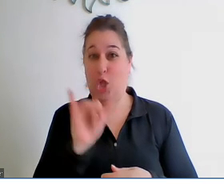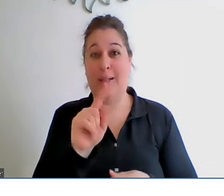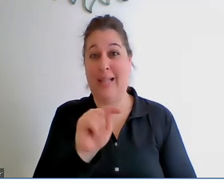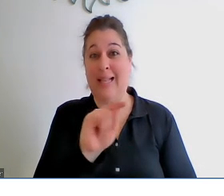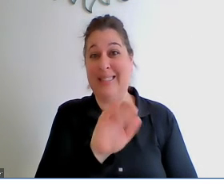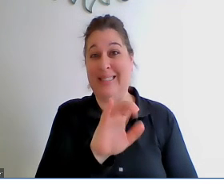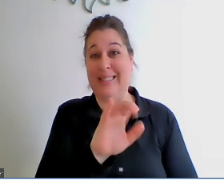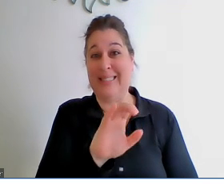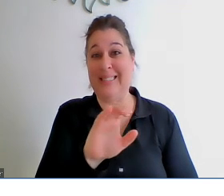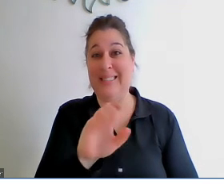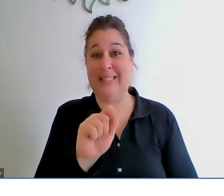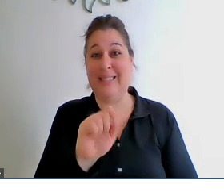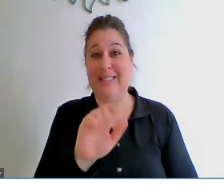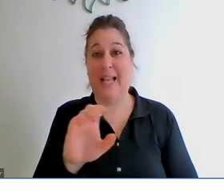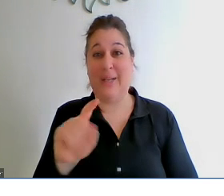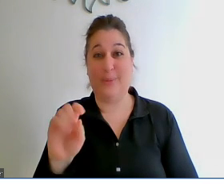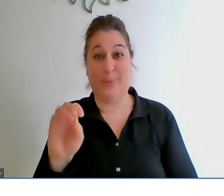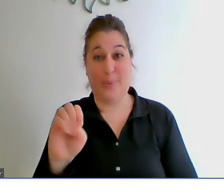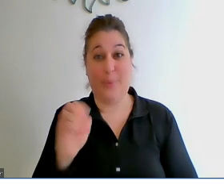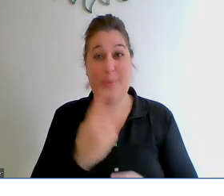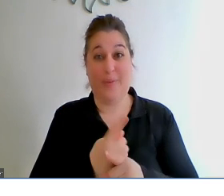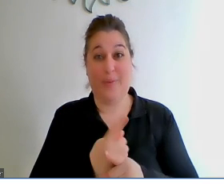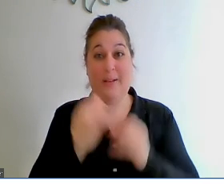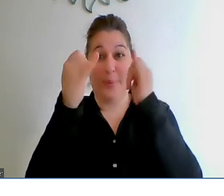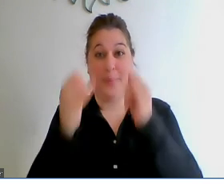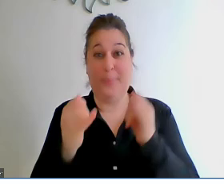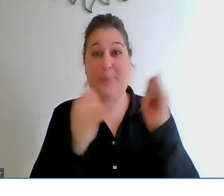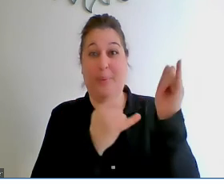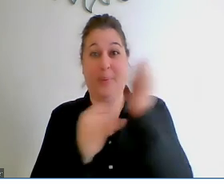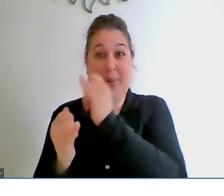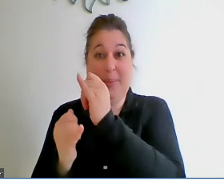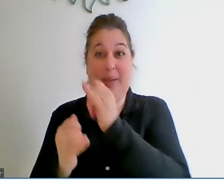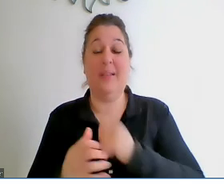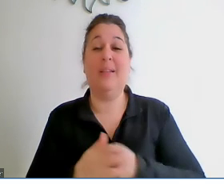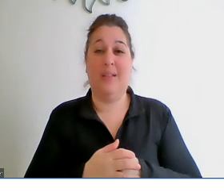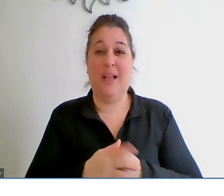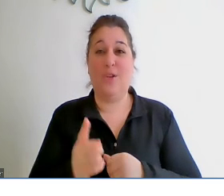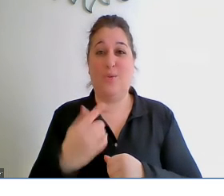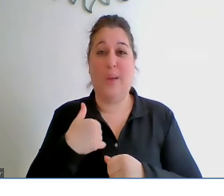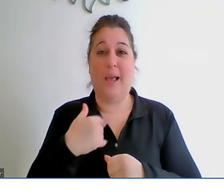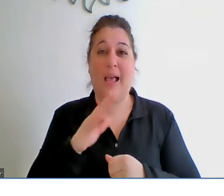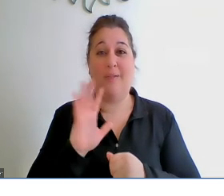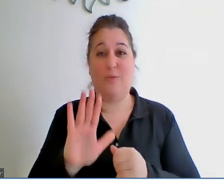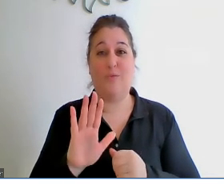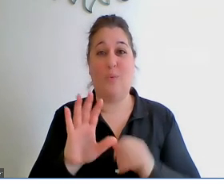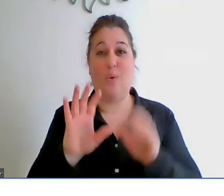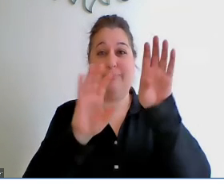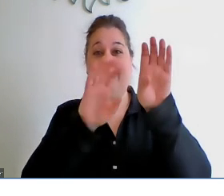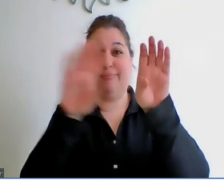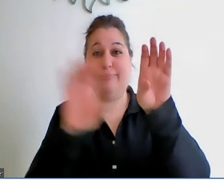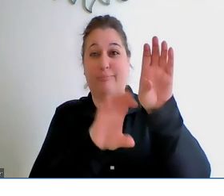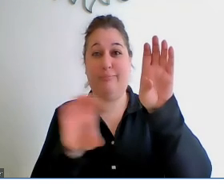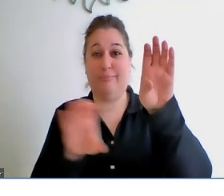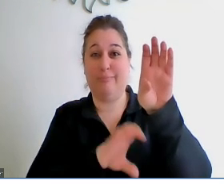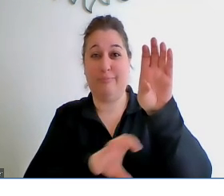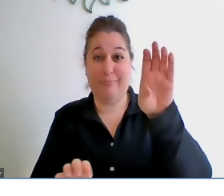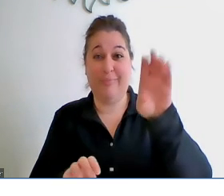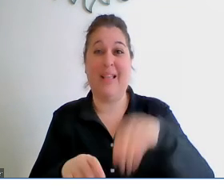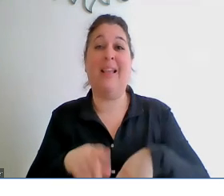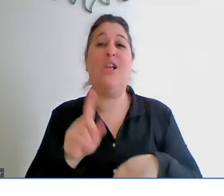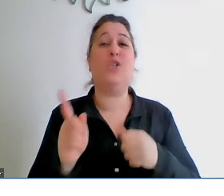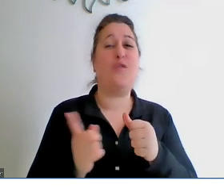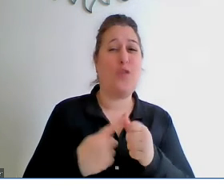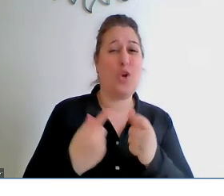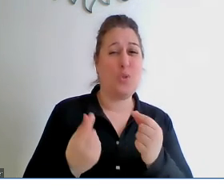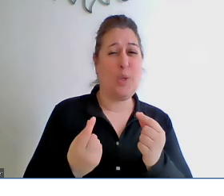tic-tac-toe lines, just like that, okay? And what you're going to do is you're going to write positives going down